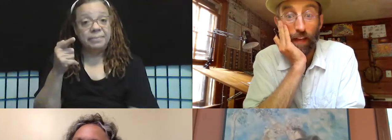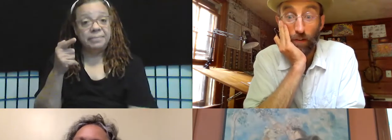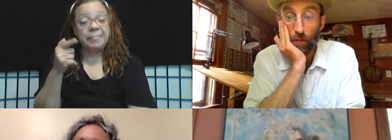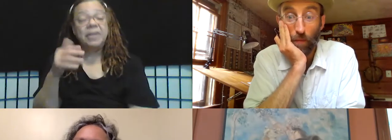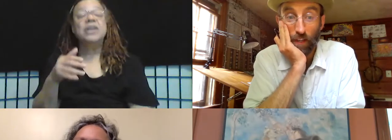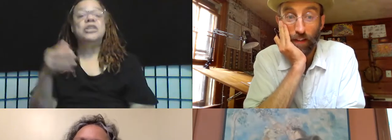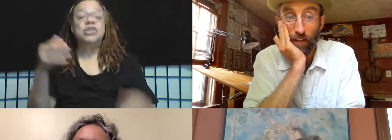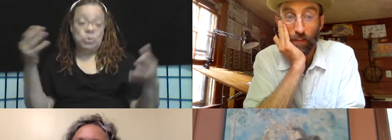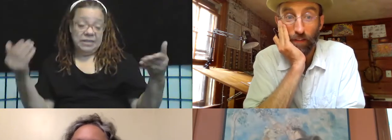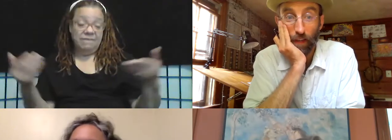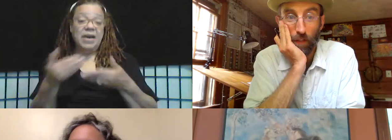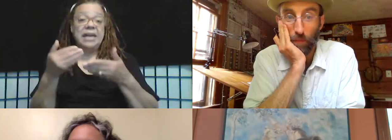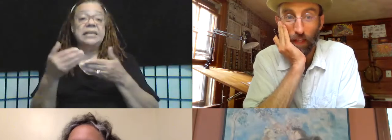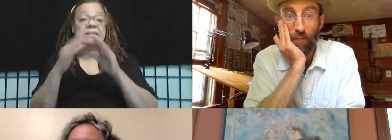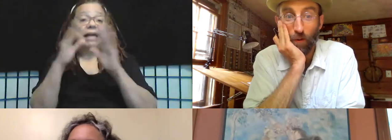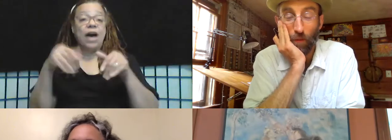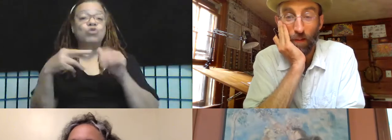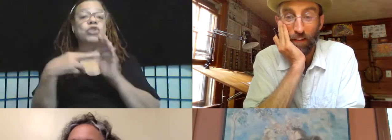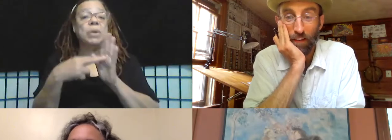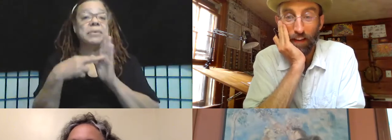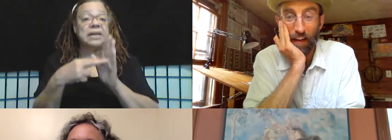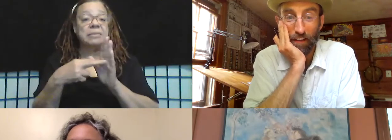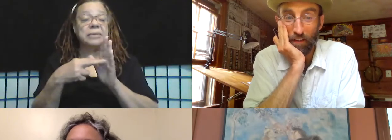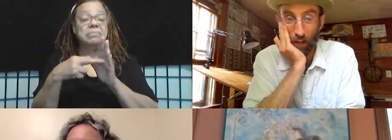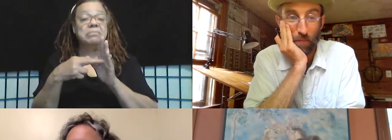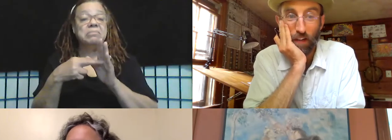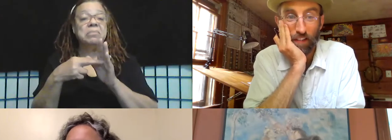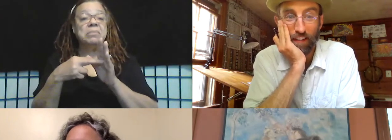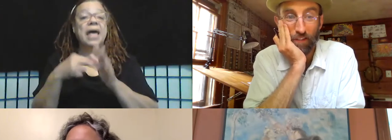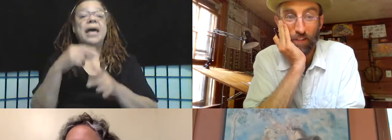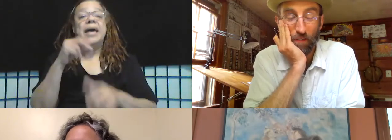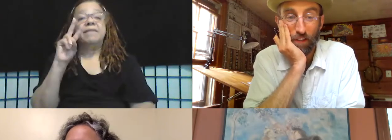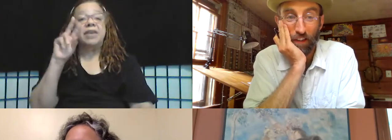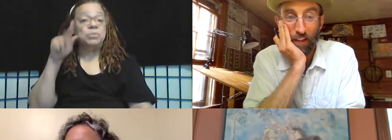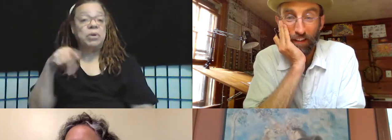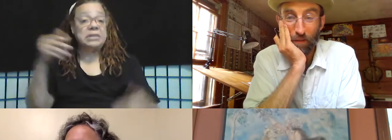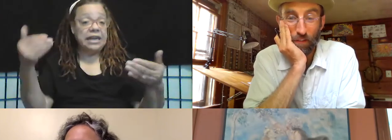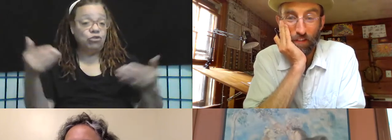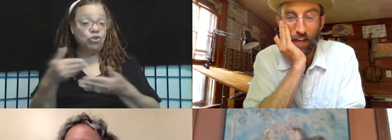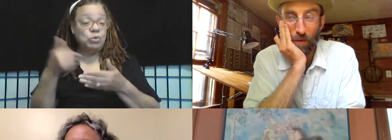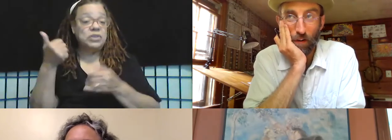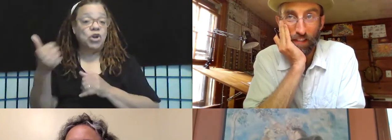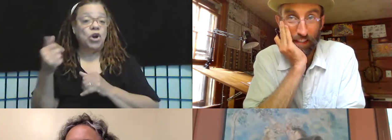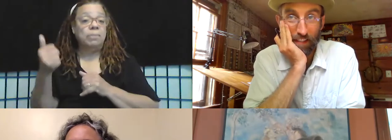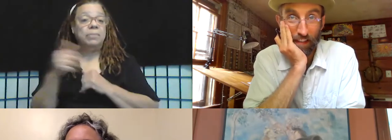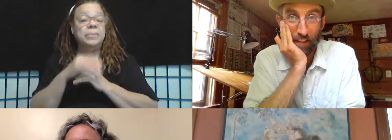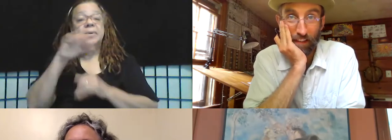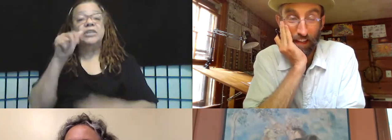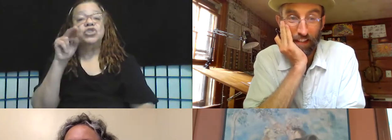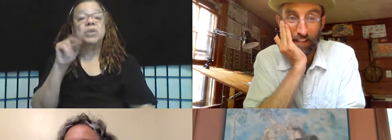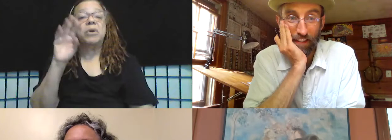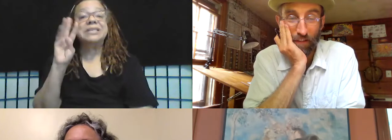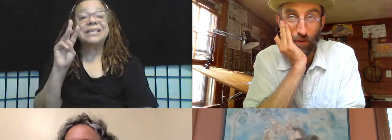session, but in the House of Representatives. They built a platform, and the vice president introduced her. It was January